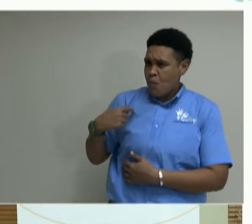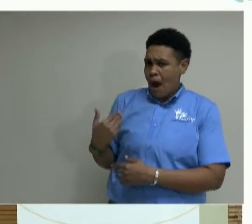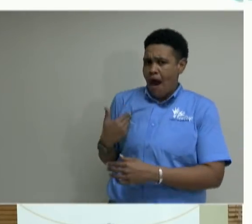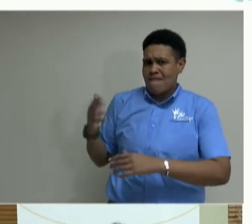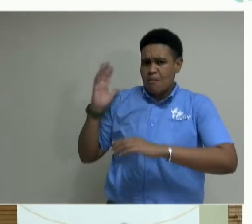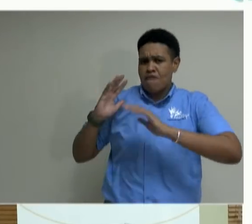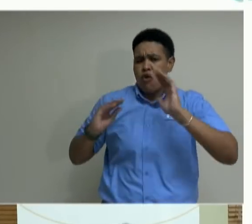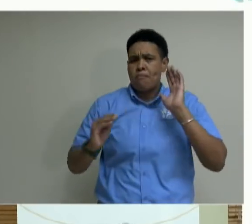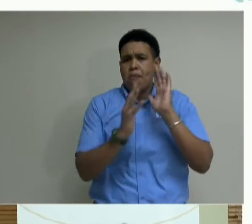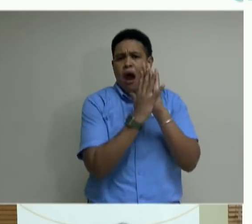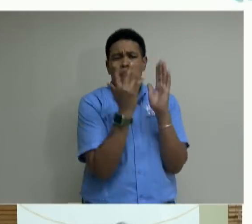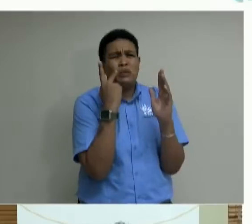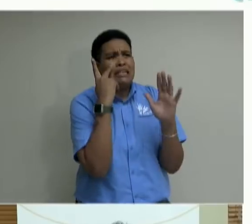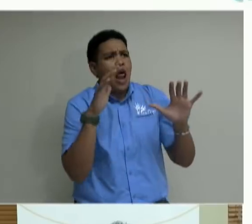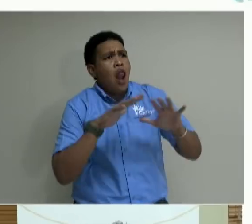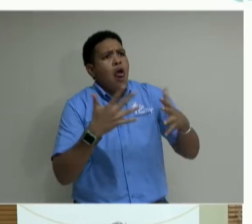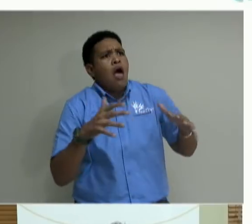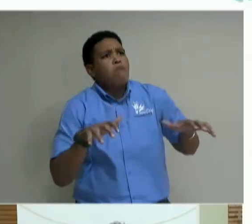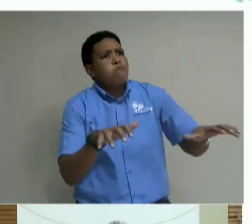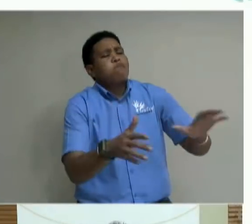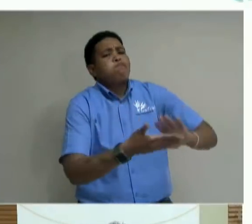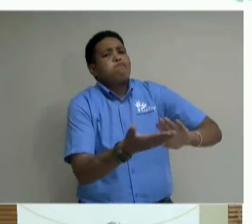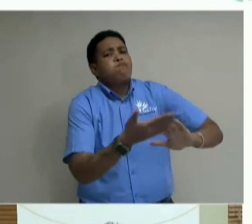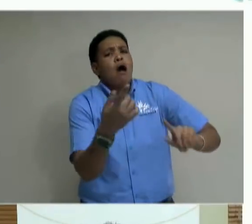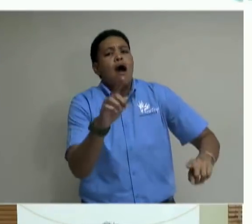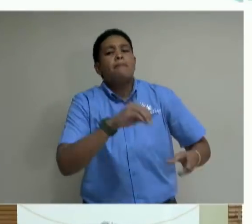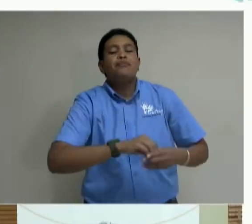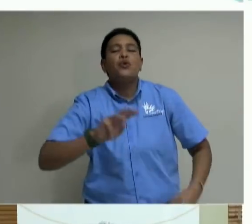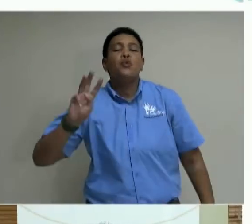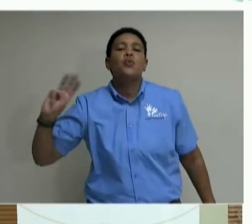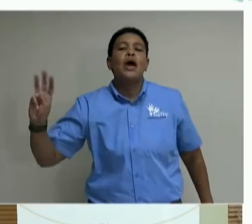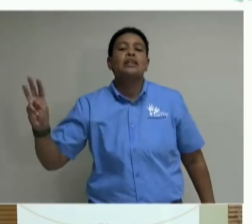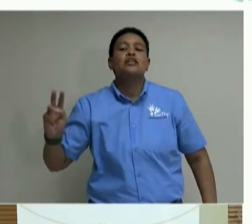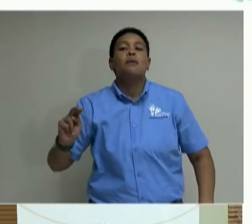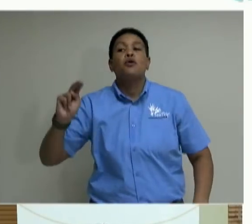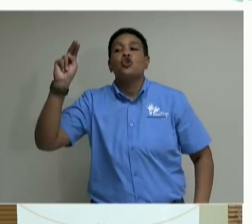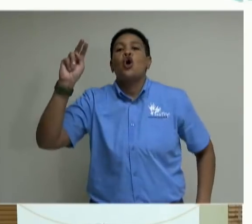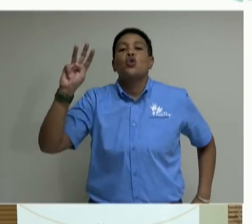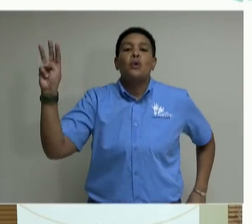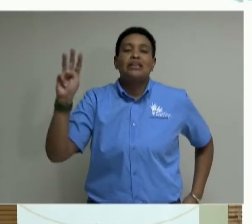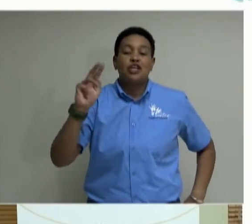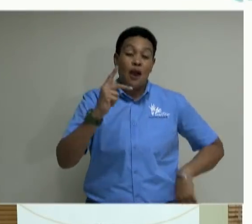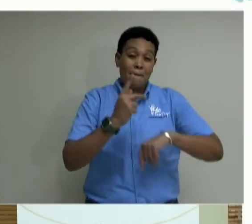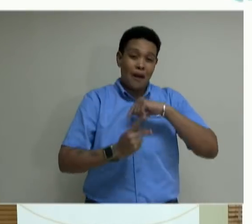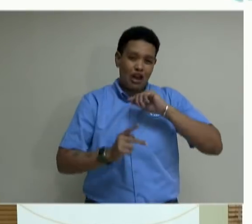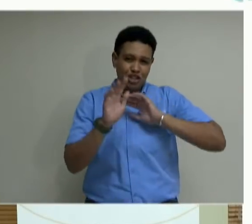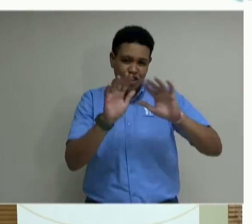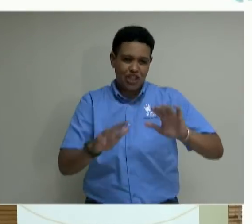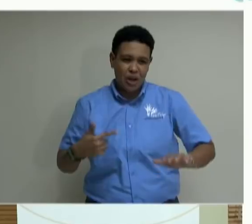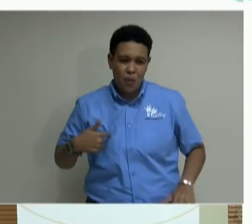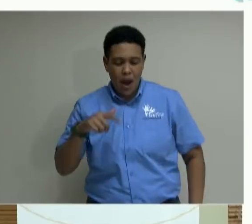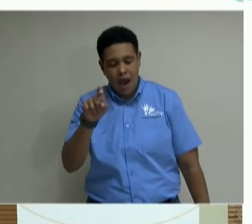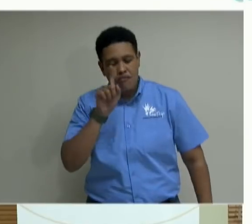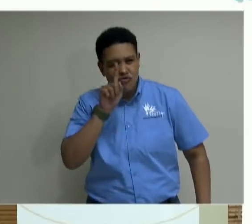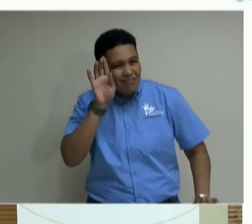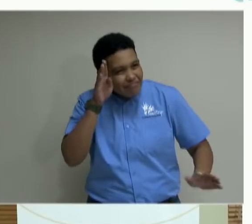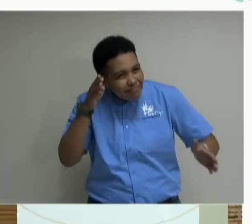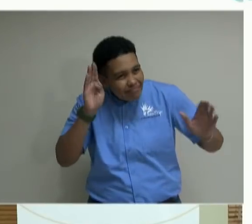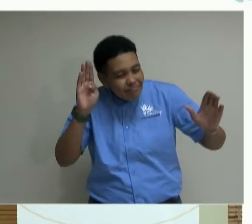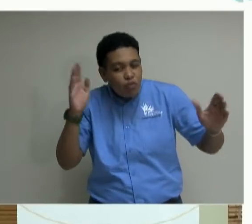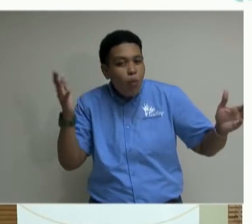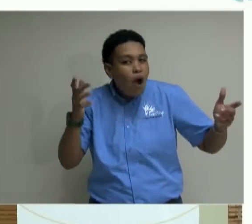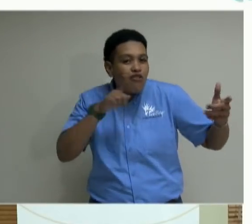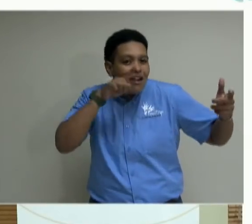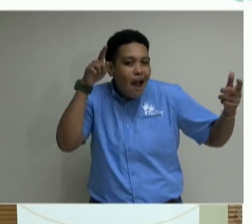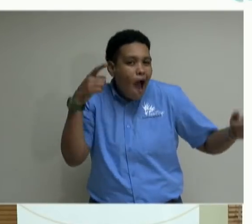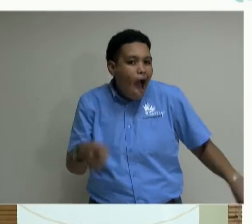before, we're seeing a lot of activity now in the western and northwestern parishes, and so we have to pay close attention to what is